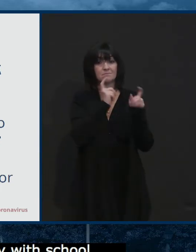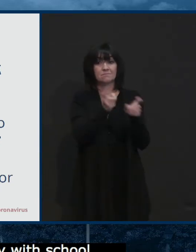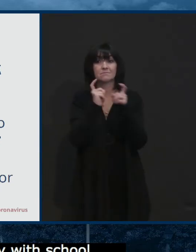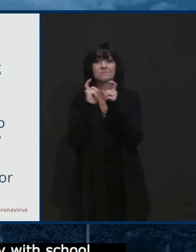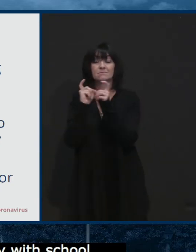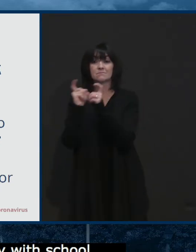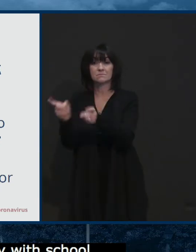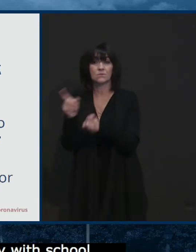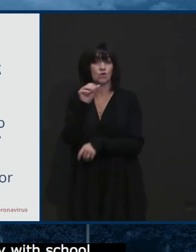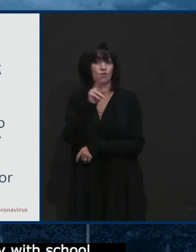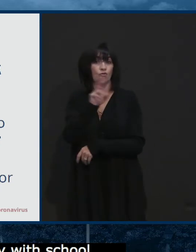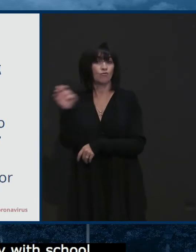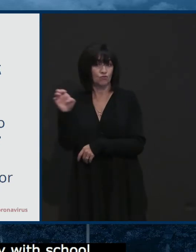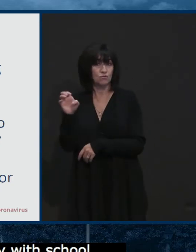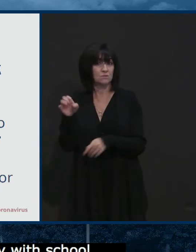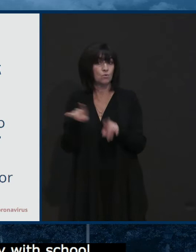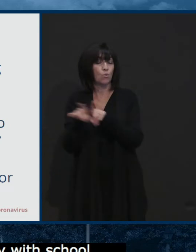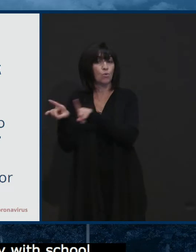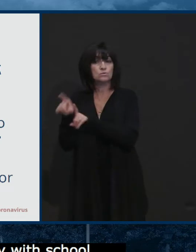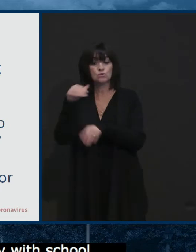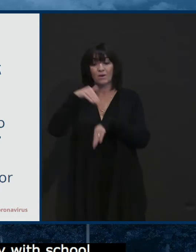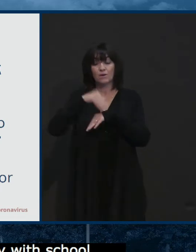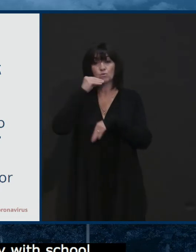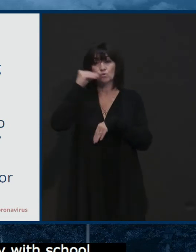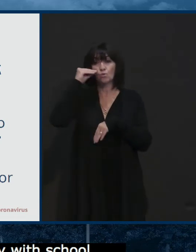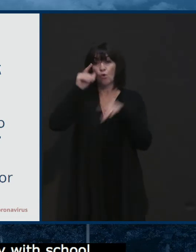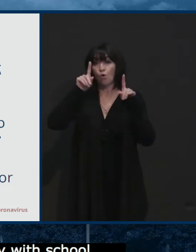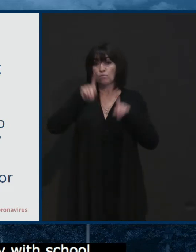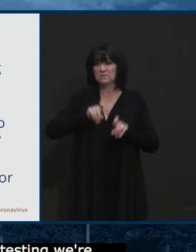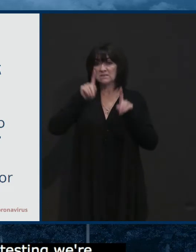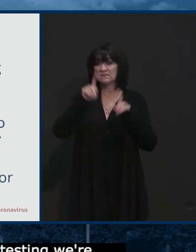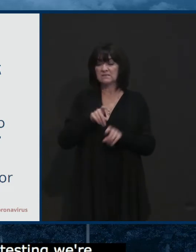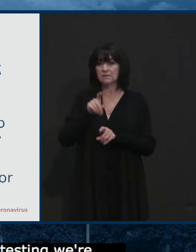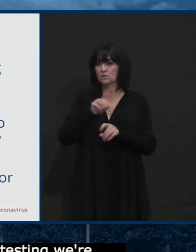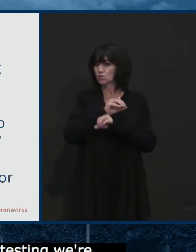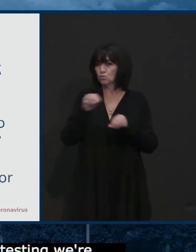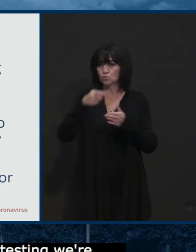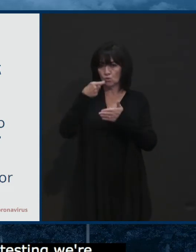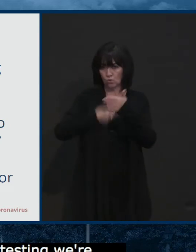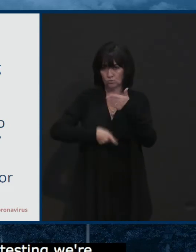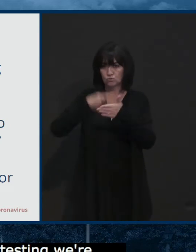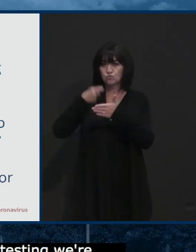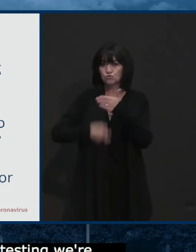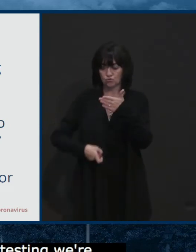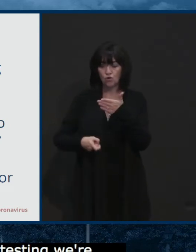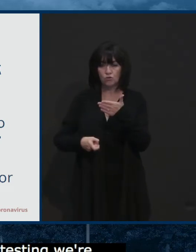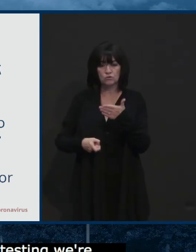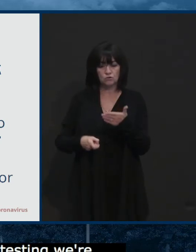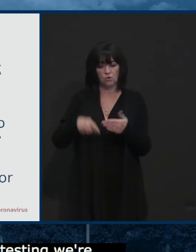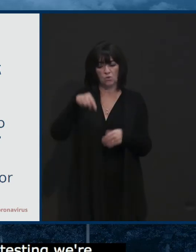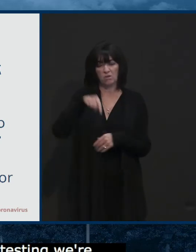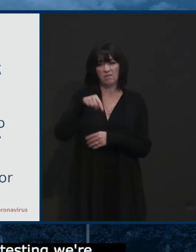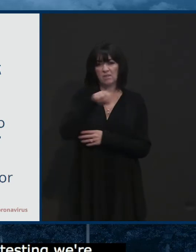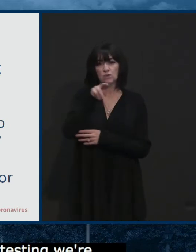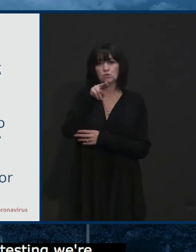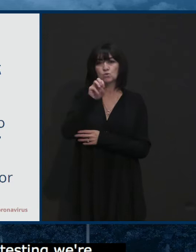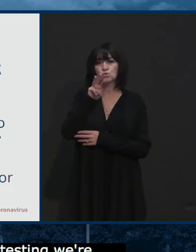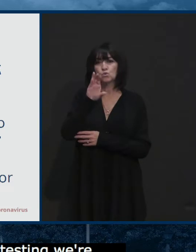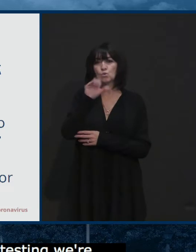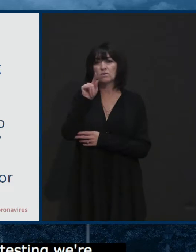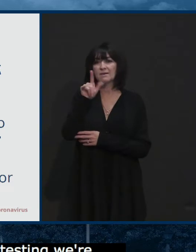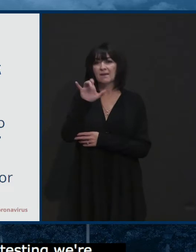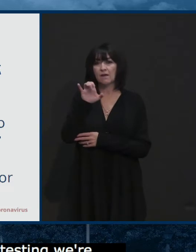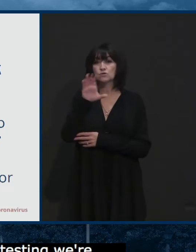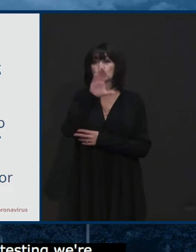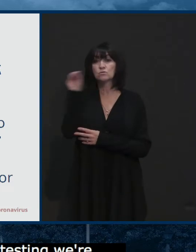testing and at-home testing that we're doing. So that has been going very well, and just started a few more sites up here in Newcastle County for the next few weeks.